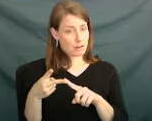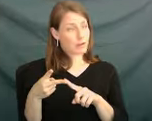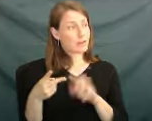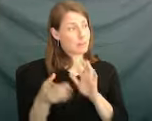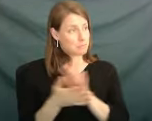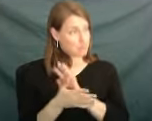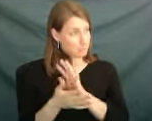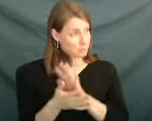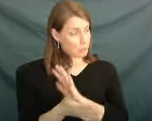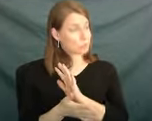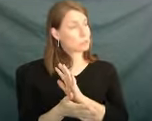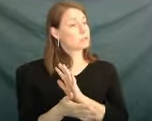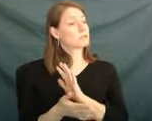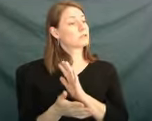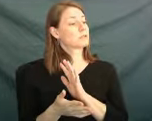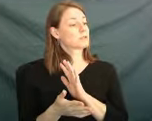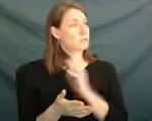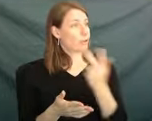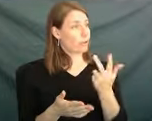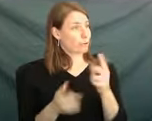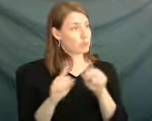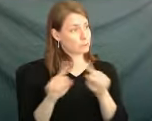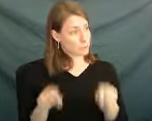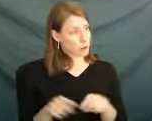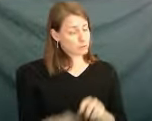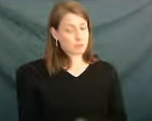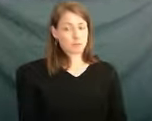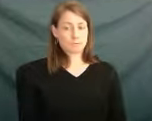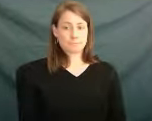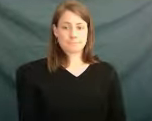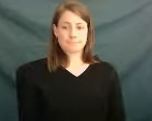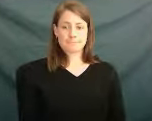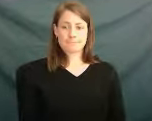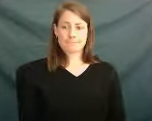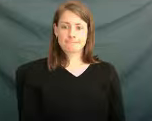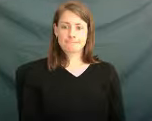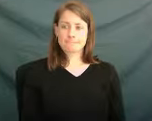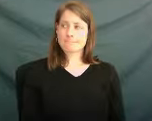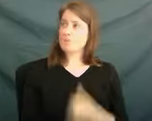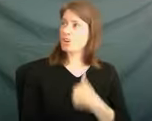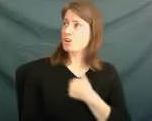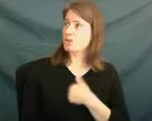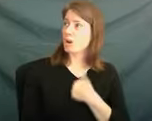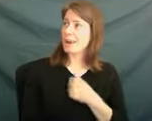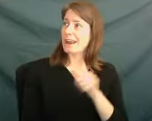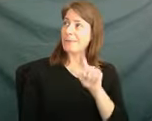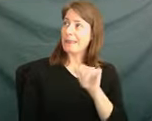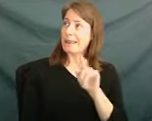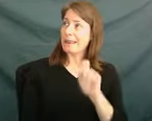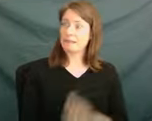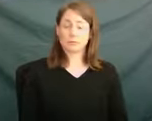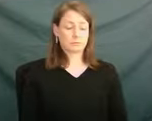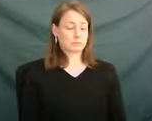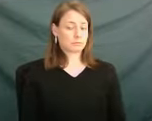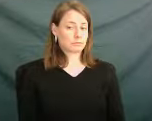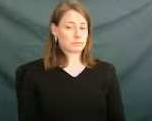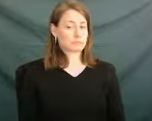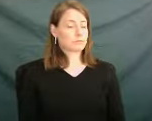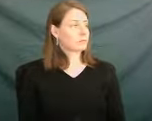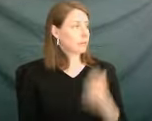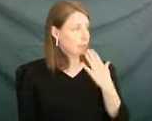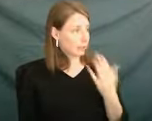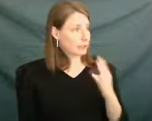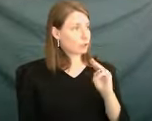squared Thank you, Michael. Come sit down. times 5. Exactly, okay? That is what's got you your 2 marks. It's a grade C question.